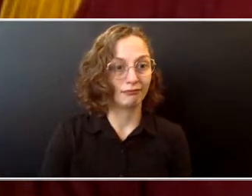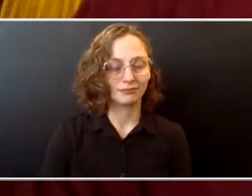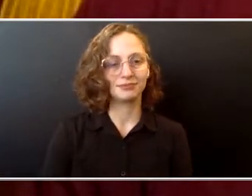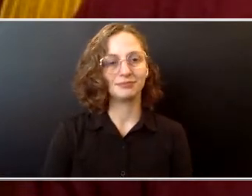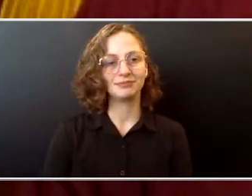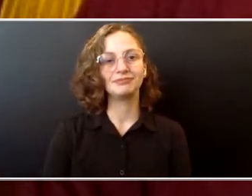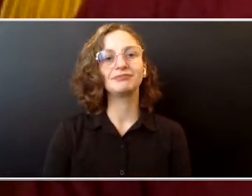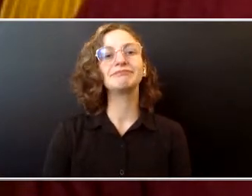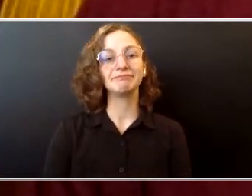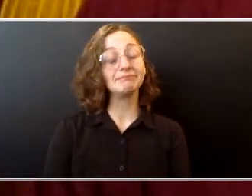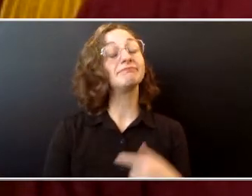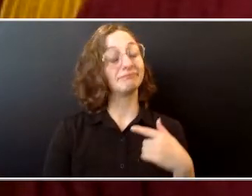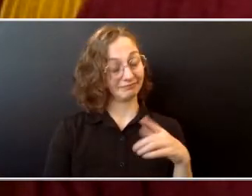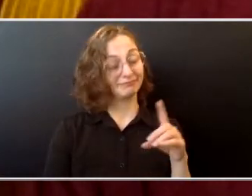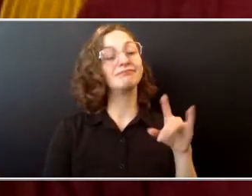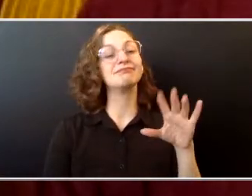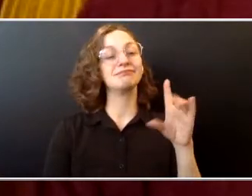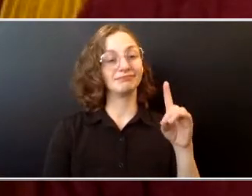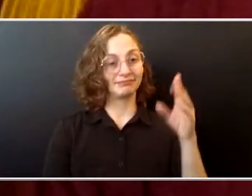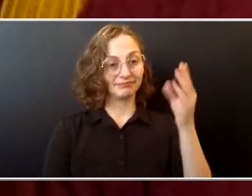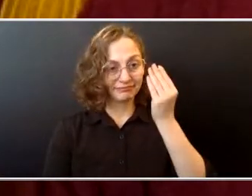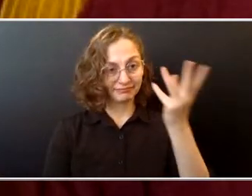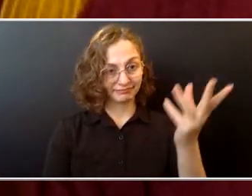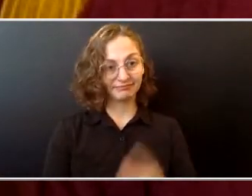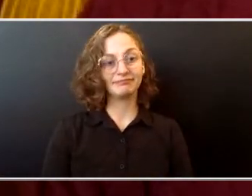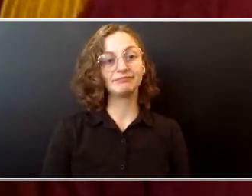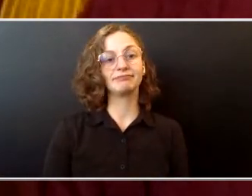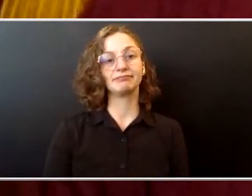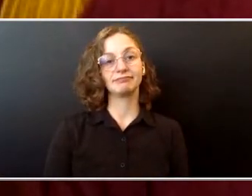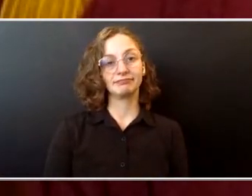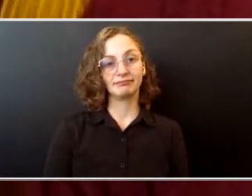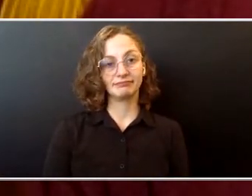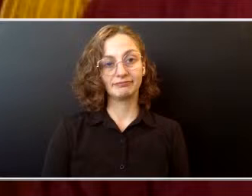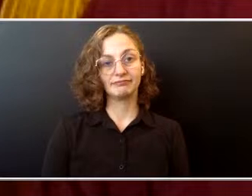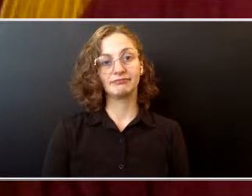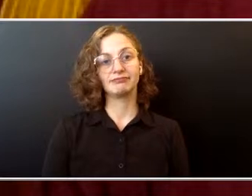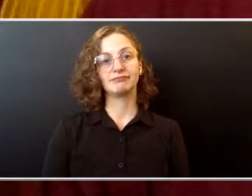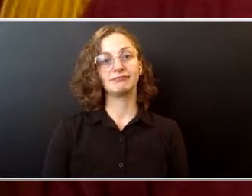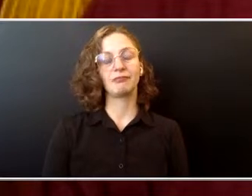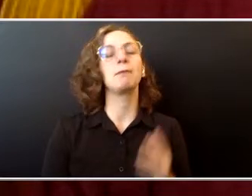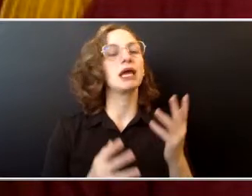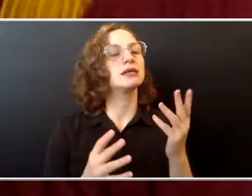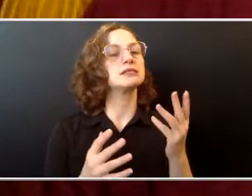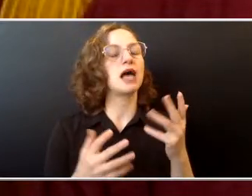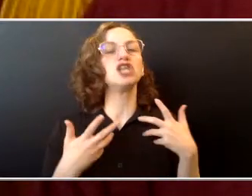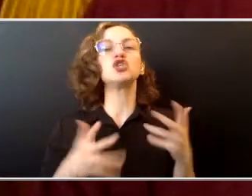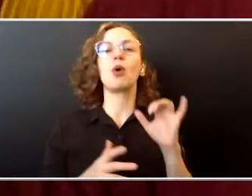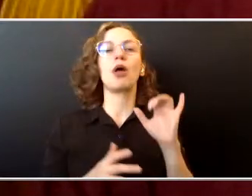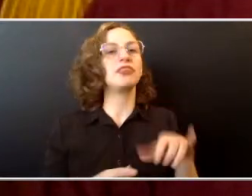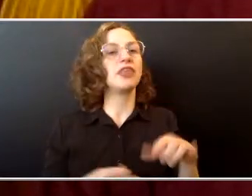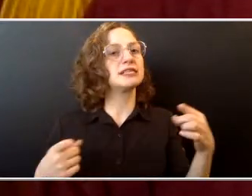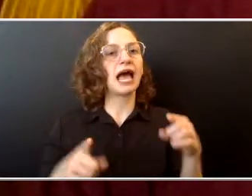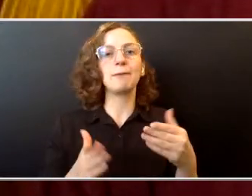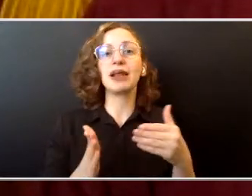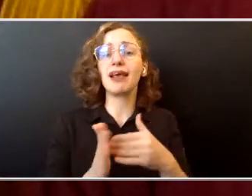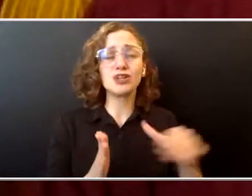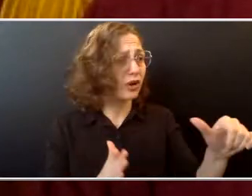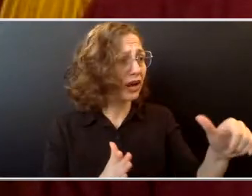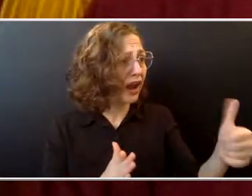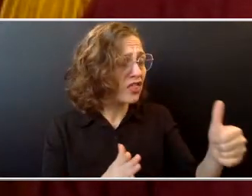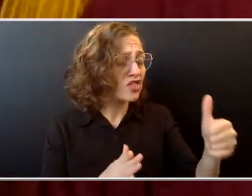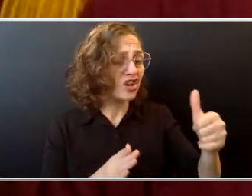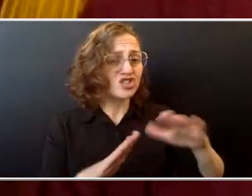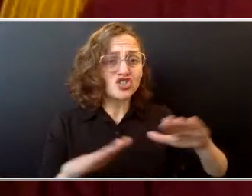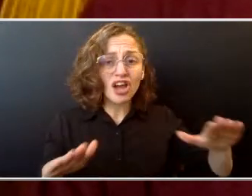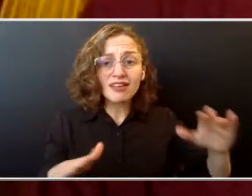did inform the doctor, so I wanted it to never happen again. If a child came in with lesions like she